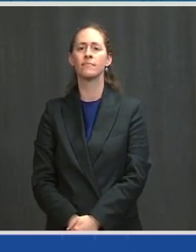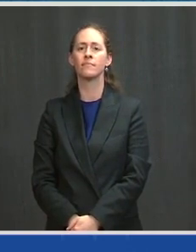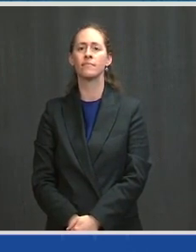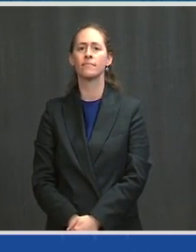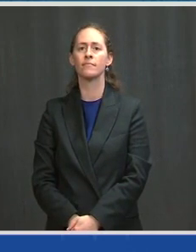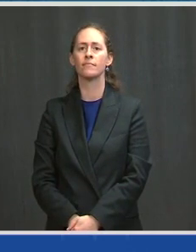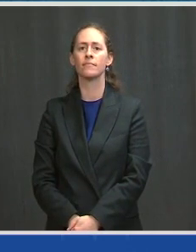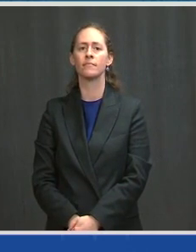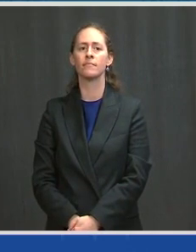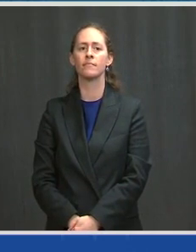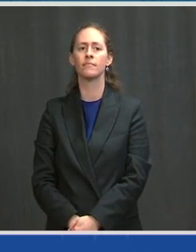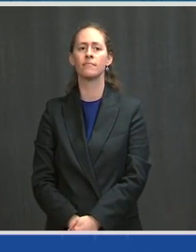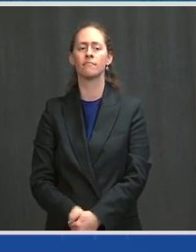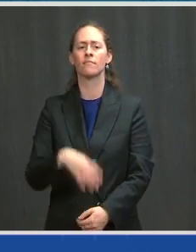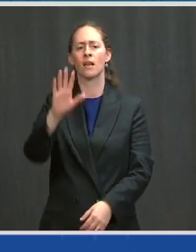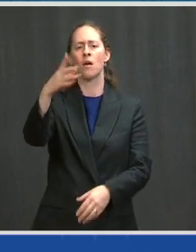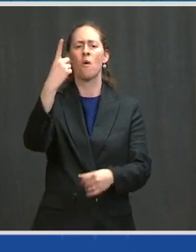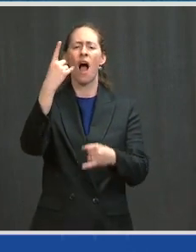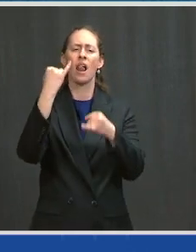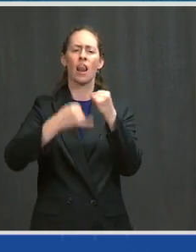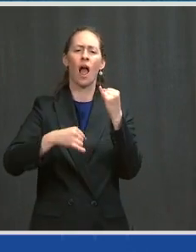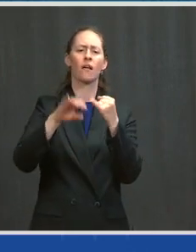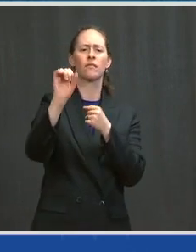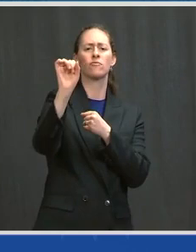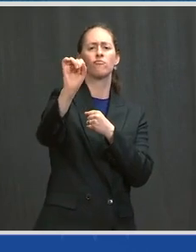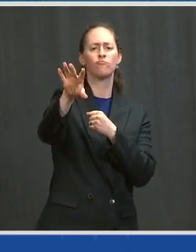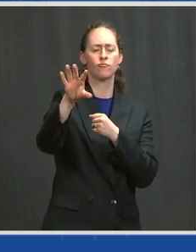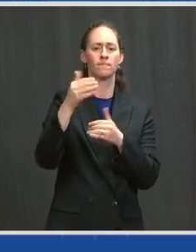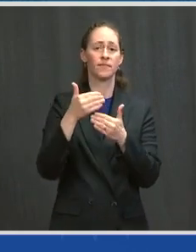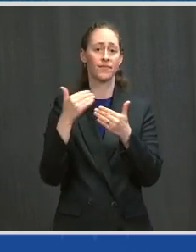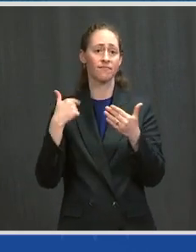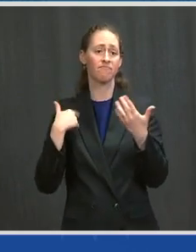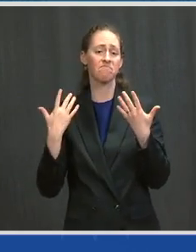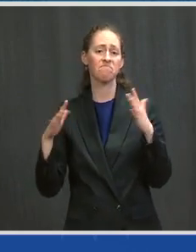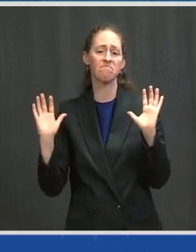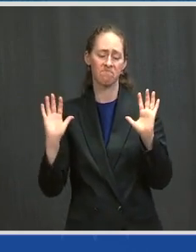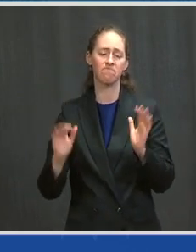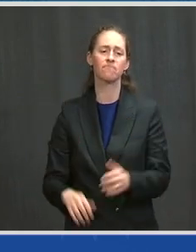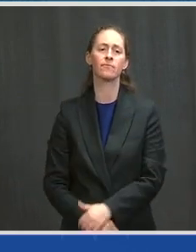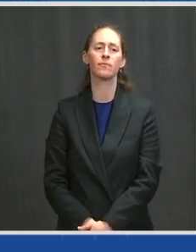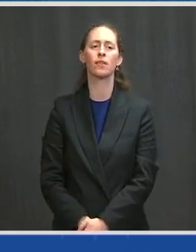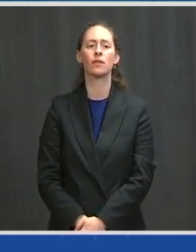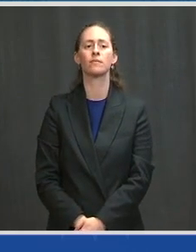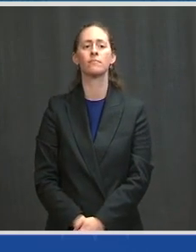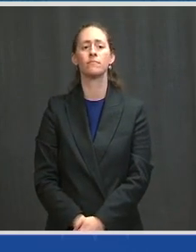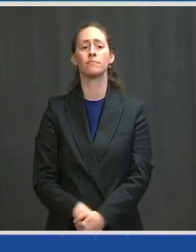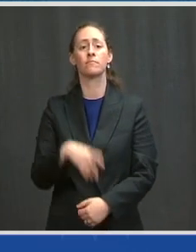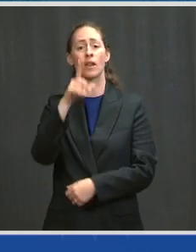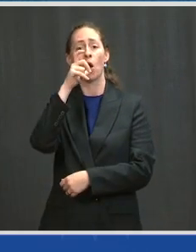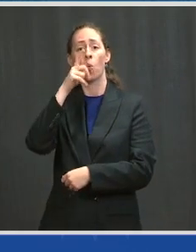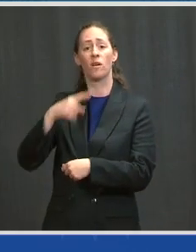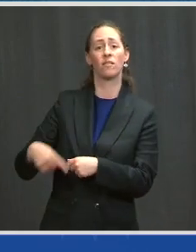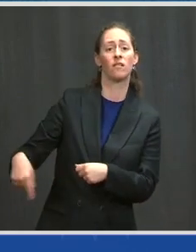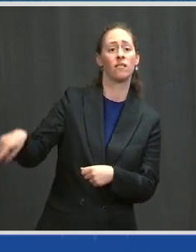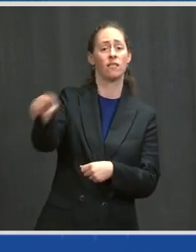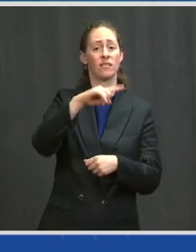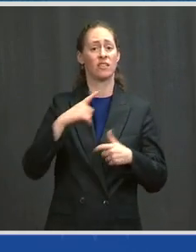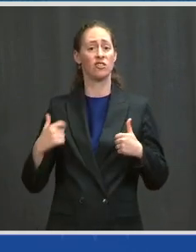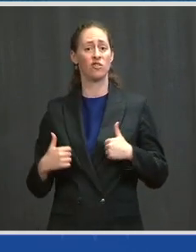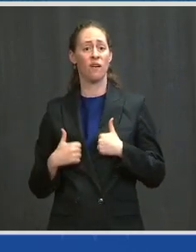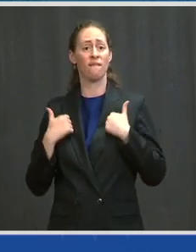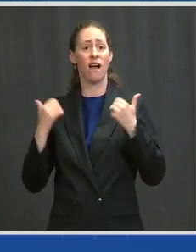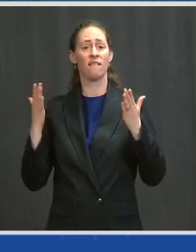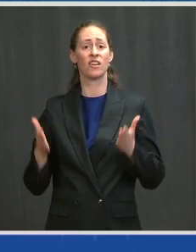you. And one last thing. As I said to the survivors and those who lost folks